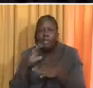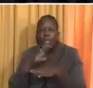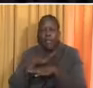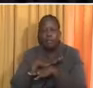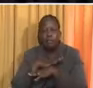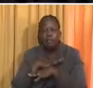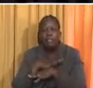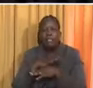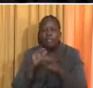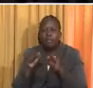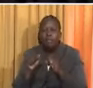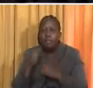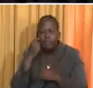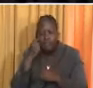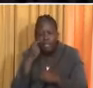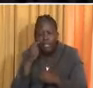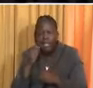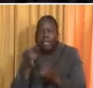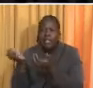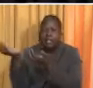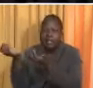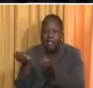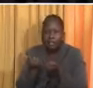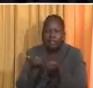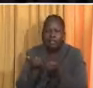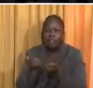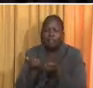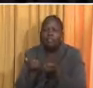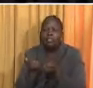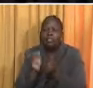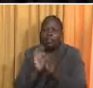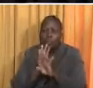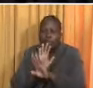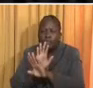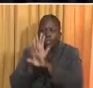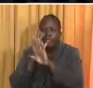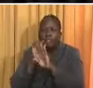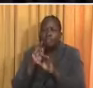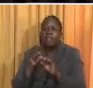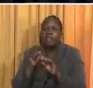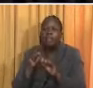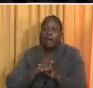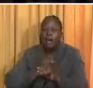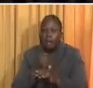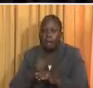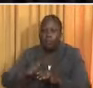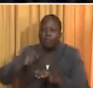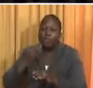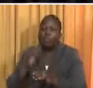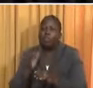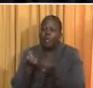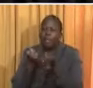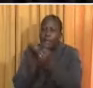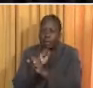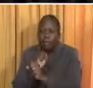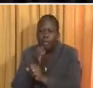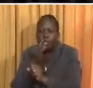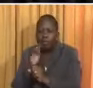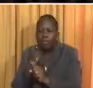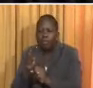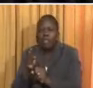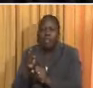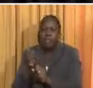unforeseen needs, but rigid enough to prevent the abusive hyper-amendments of